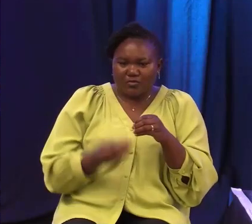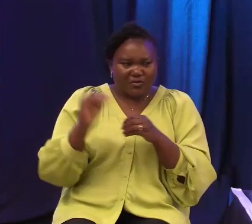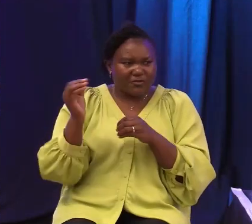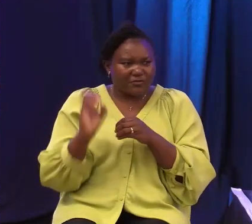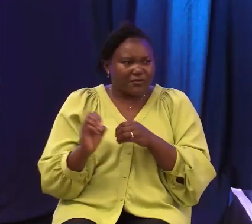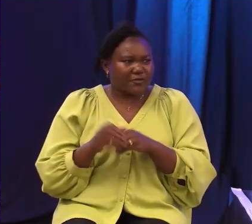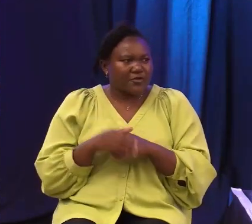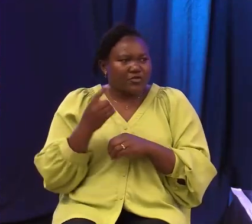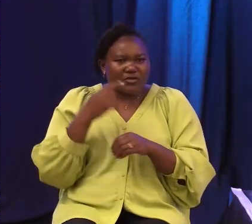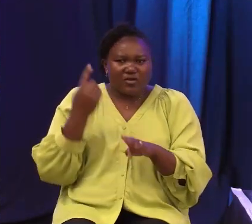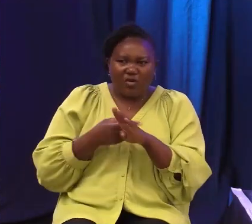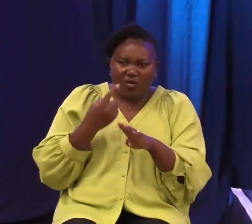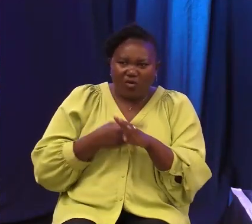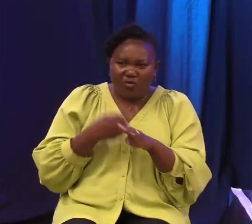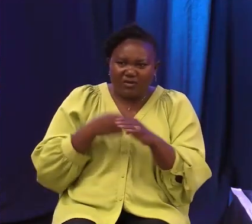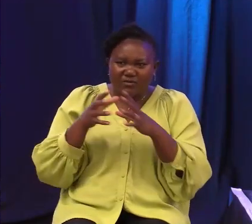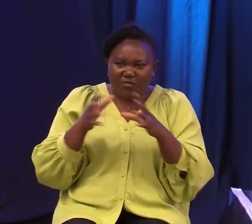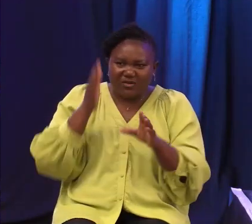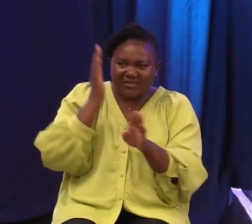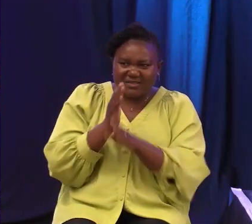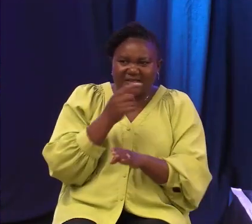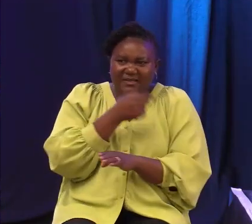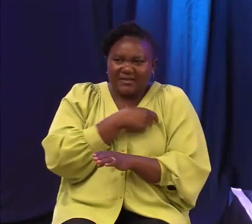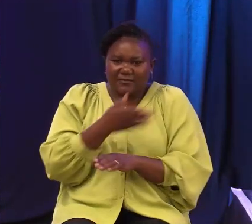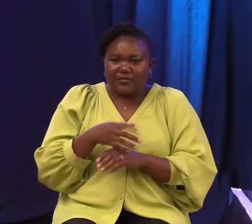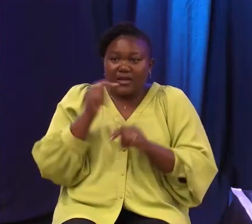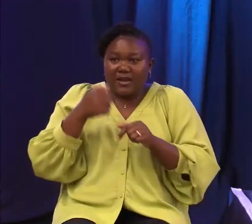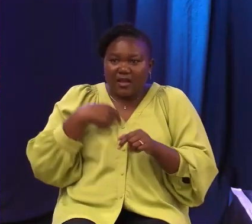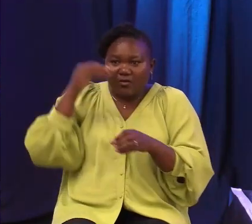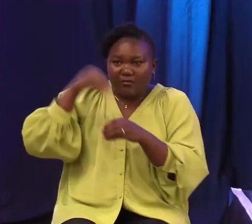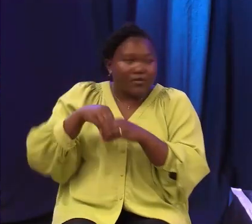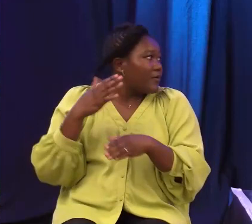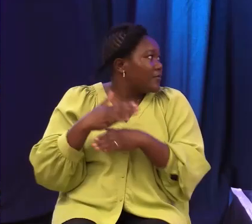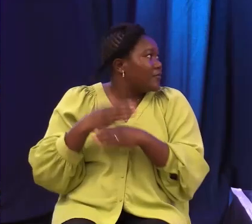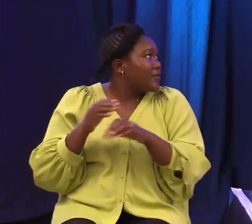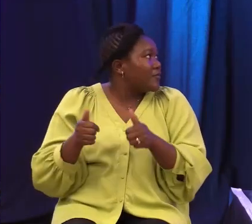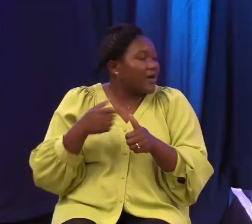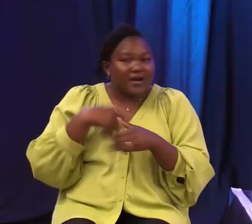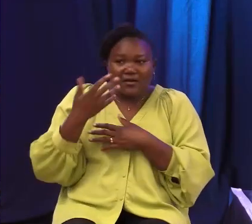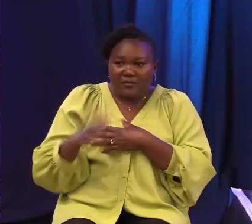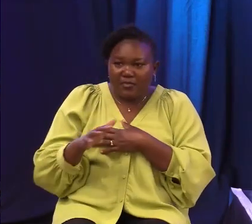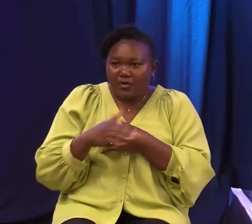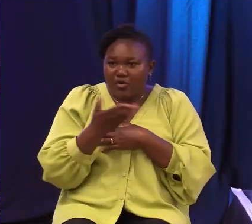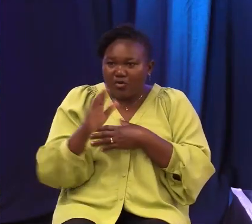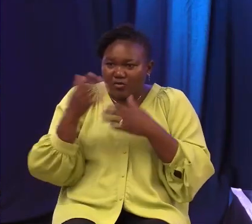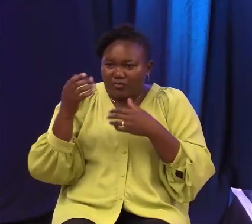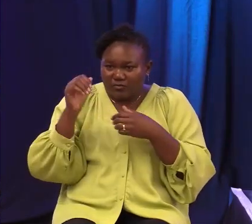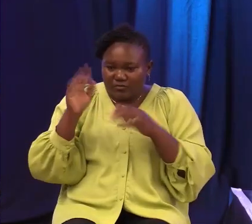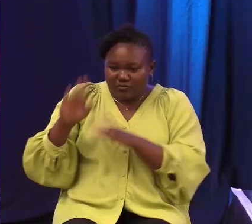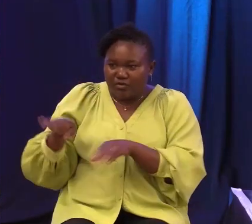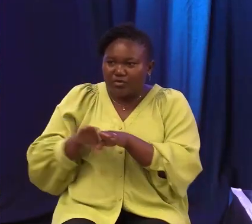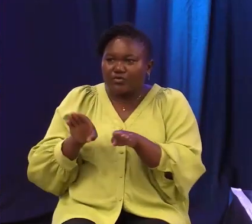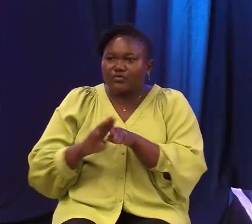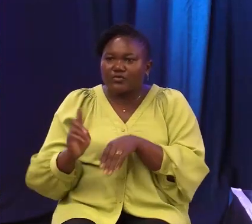girls and boys. They always seem more feminine. Now that my line work was finally complete, all that was left to do was to choose